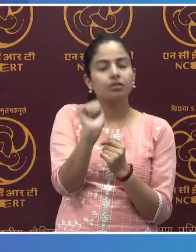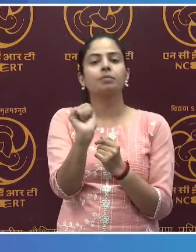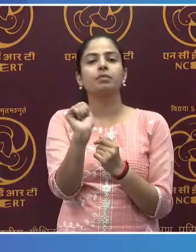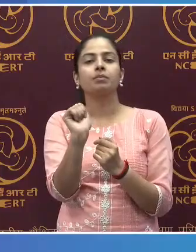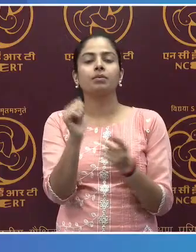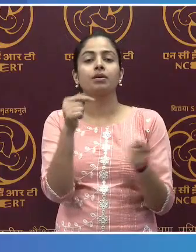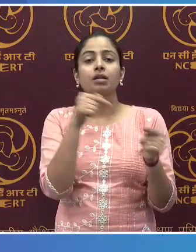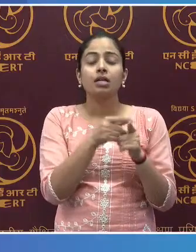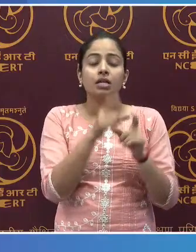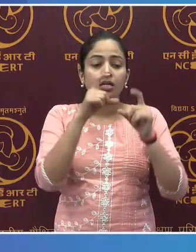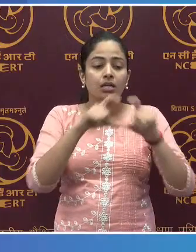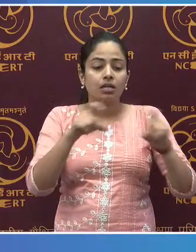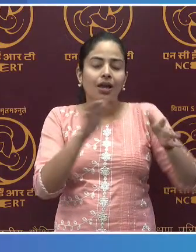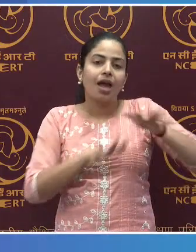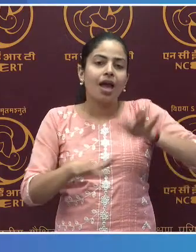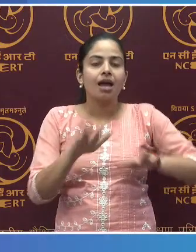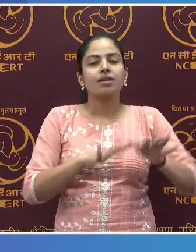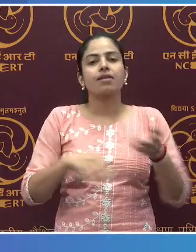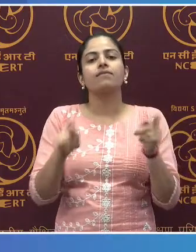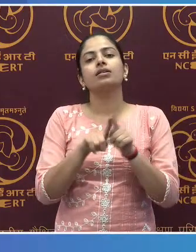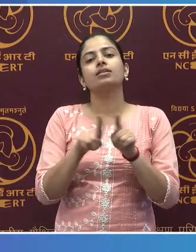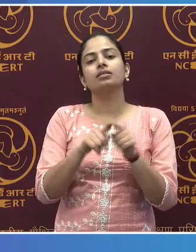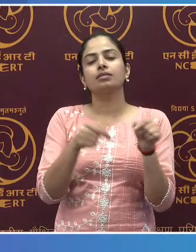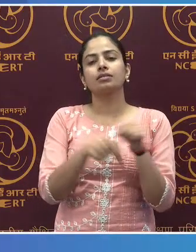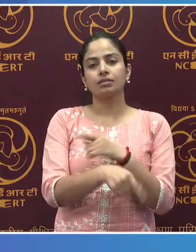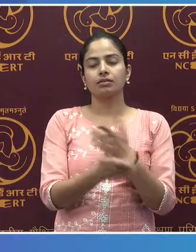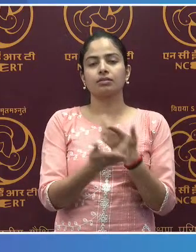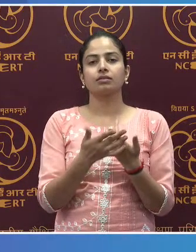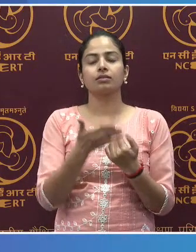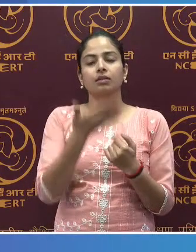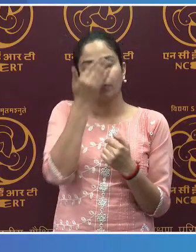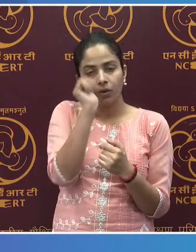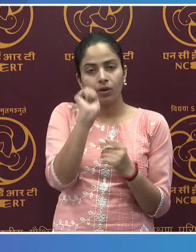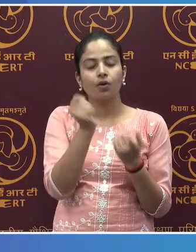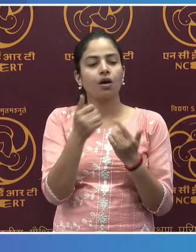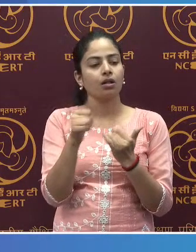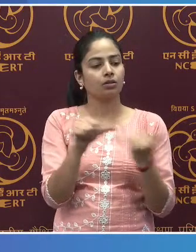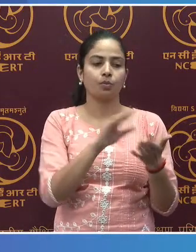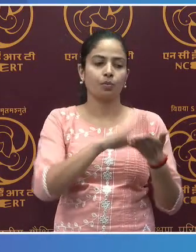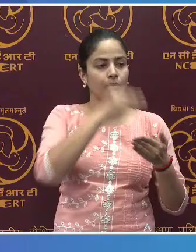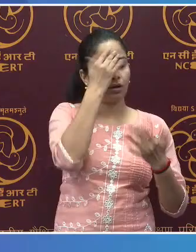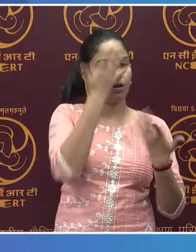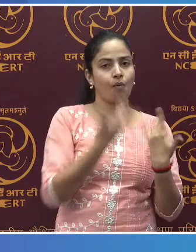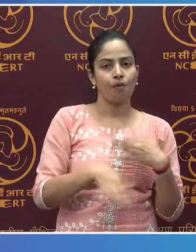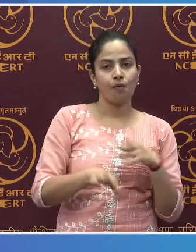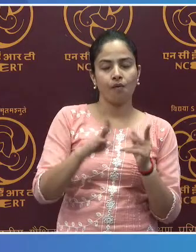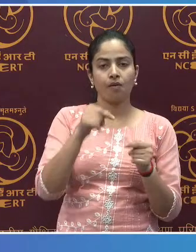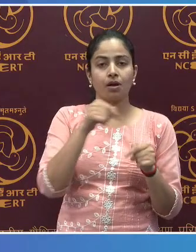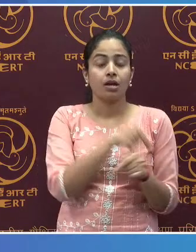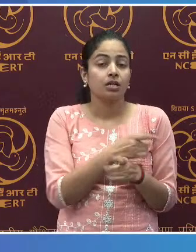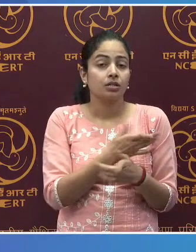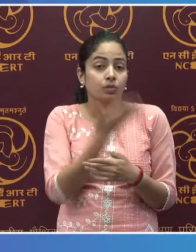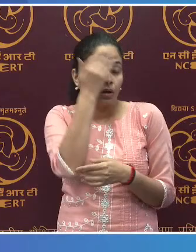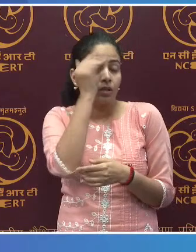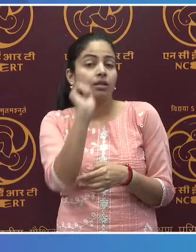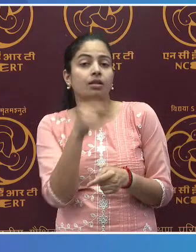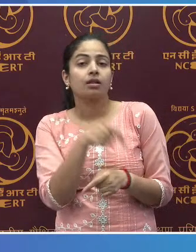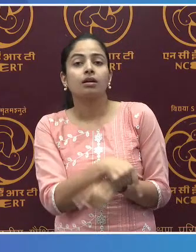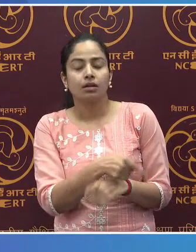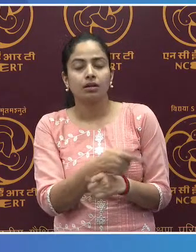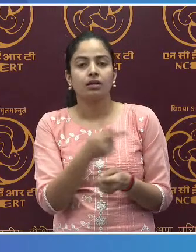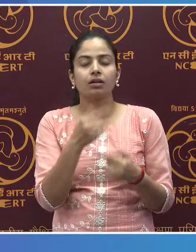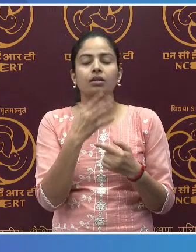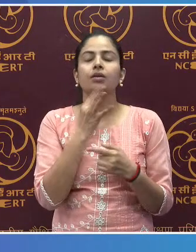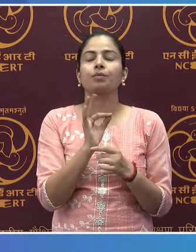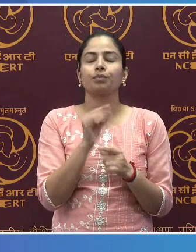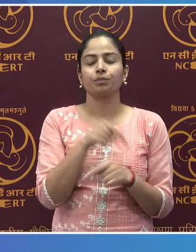these are the proposed activities, in text exercises, recall the concept that really what they have learned in the previous grades, that's need